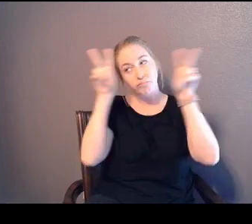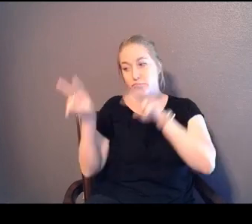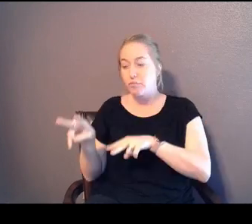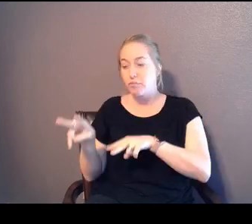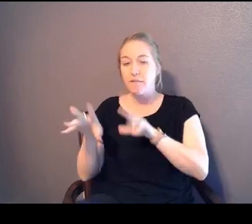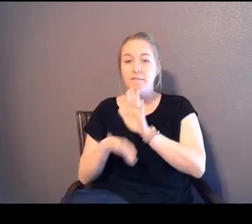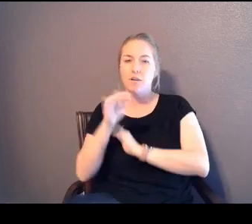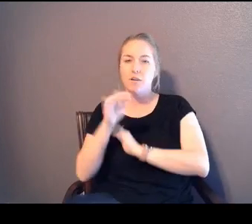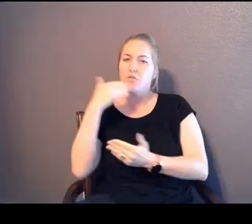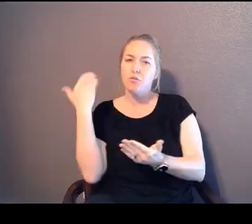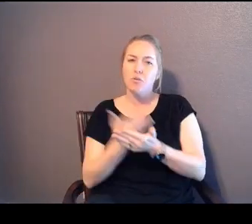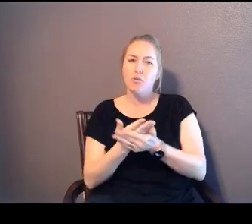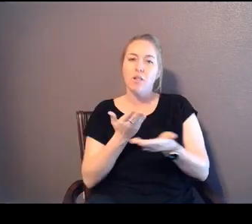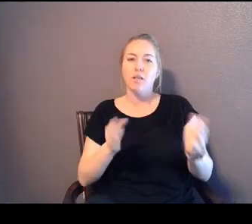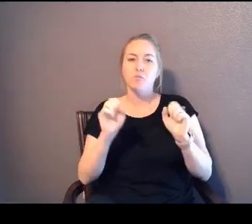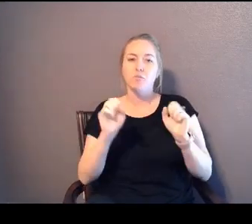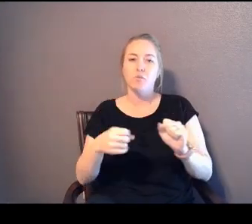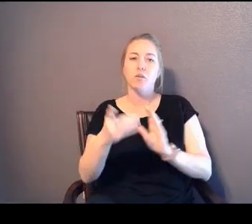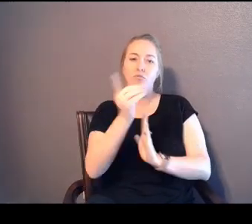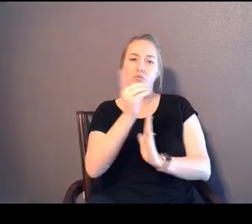draw.